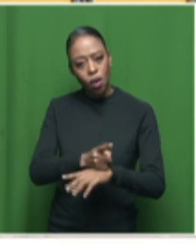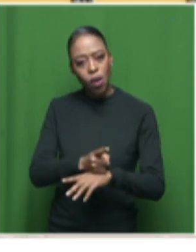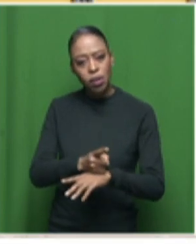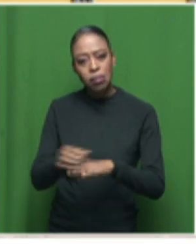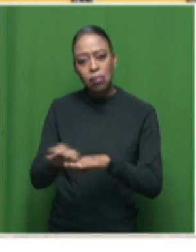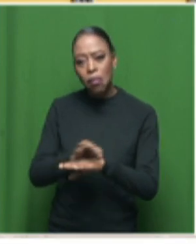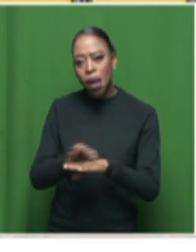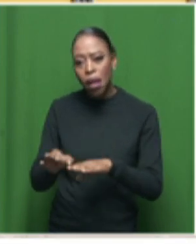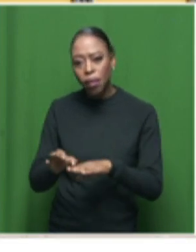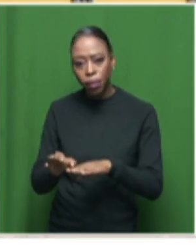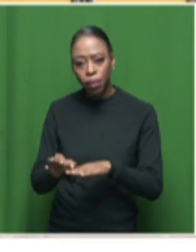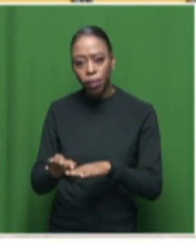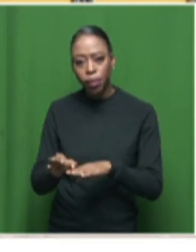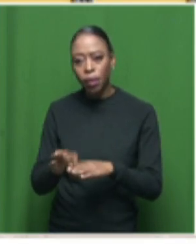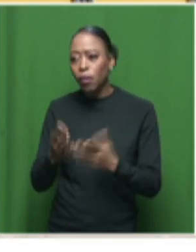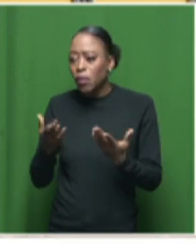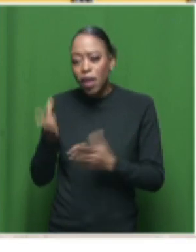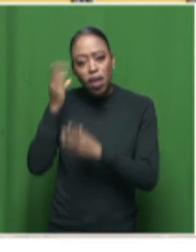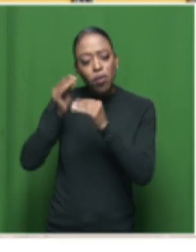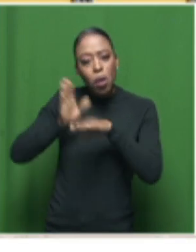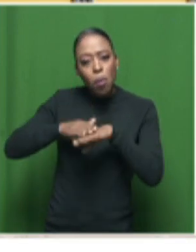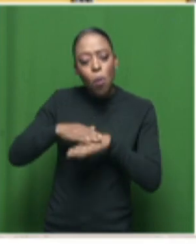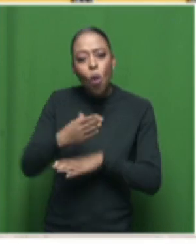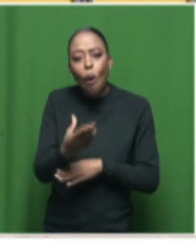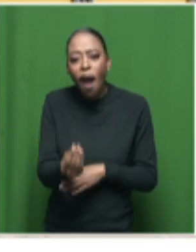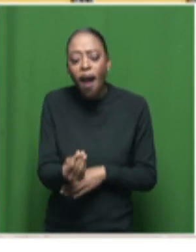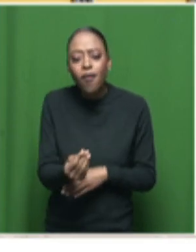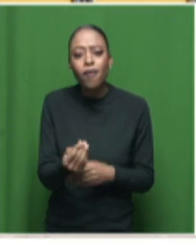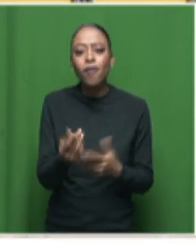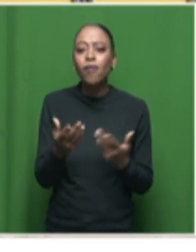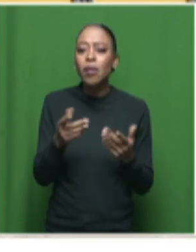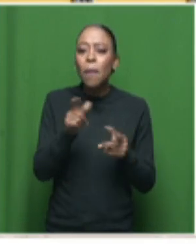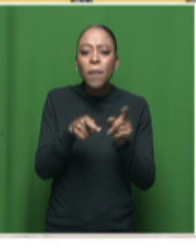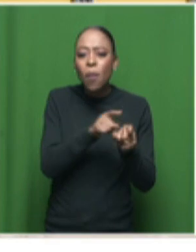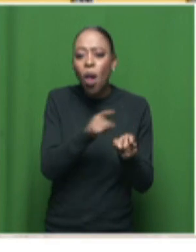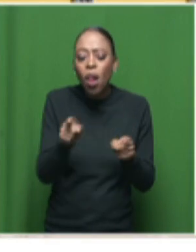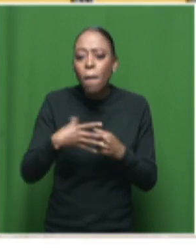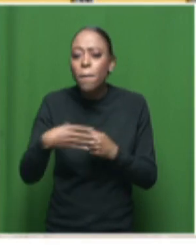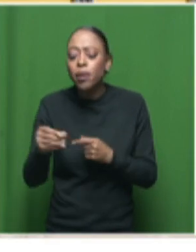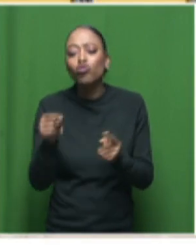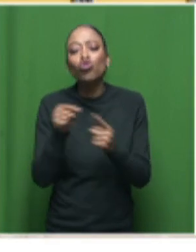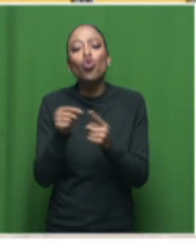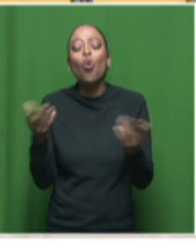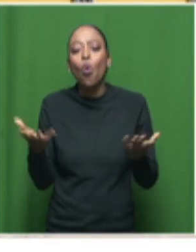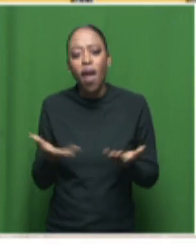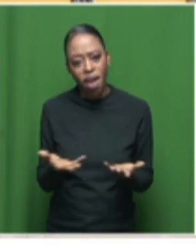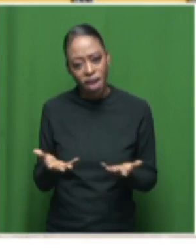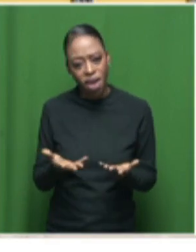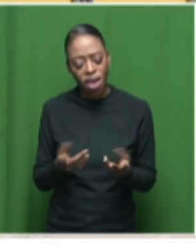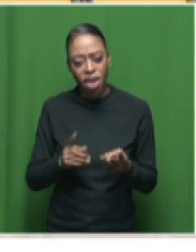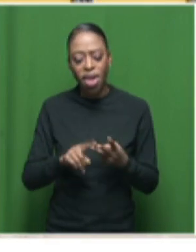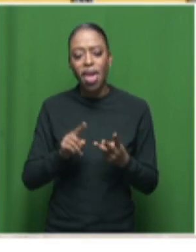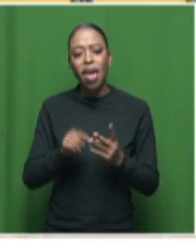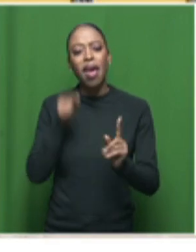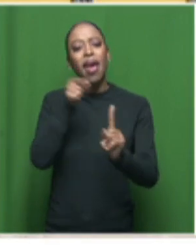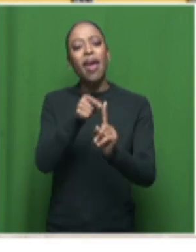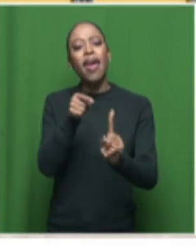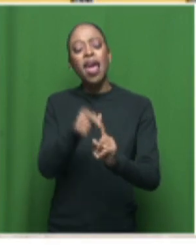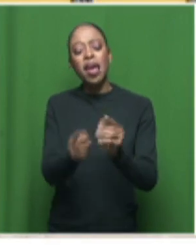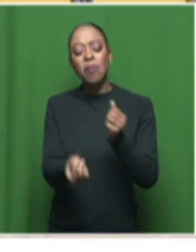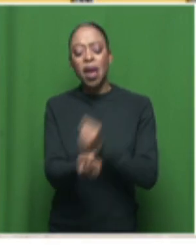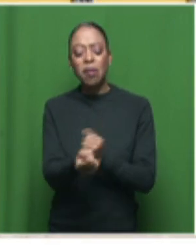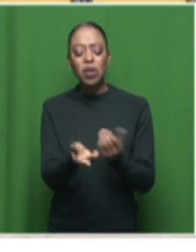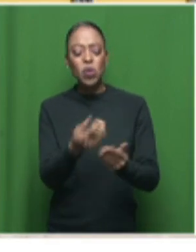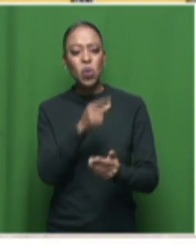activation plan. Has it led to any information in terms of where these suspects could have fled to, what their motive was other